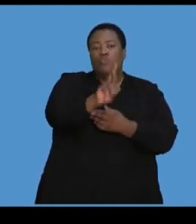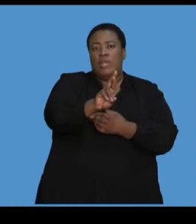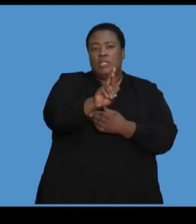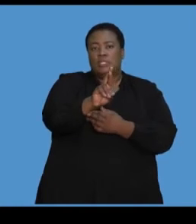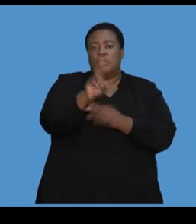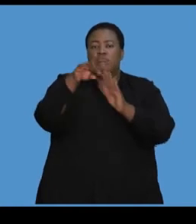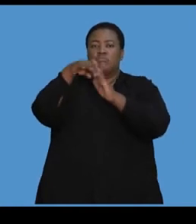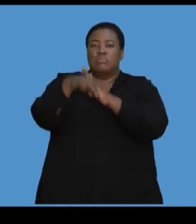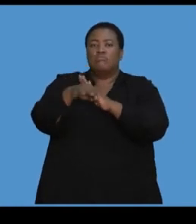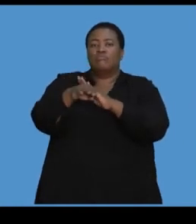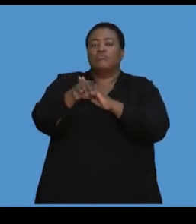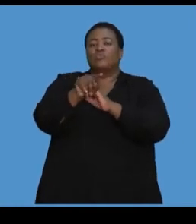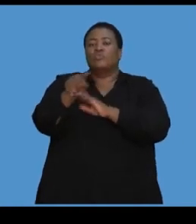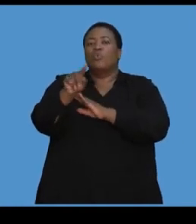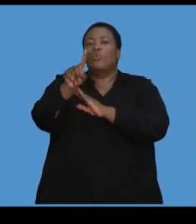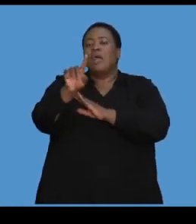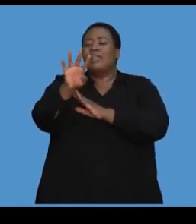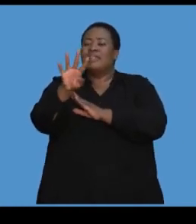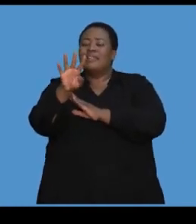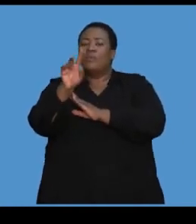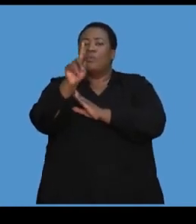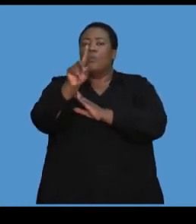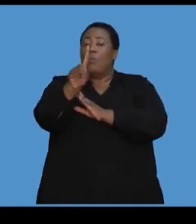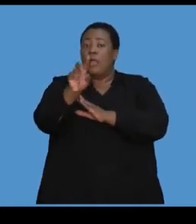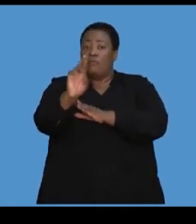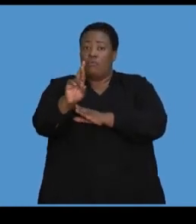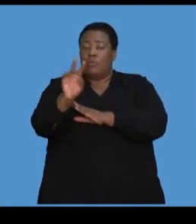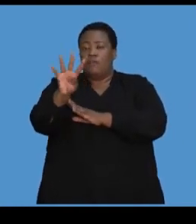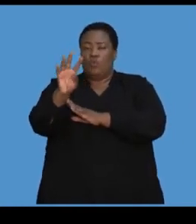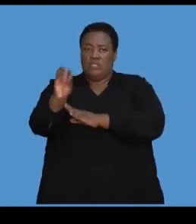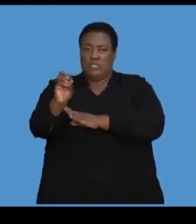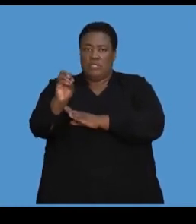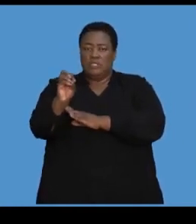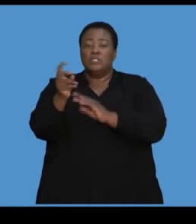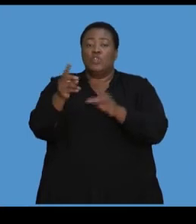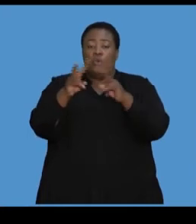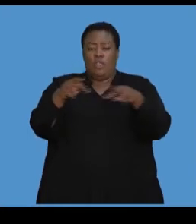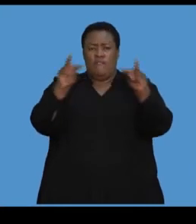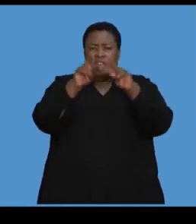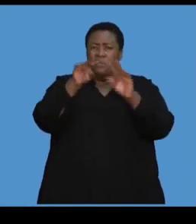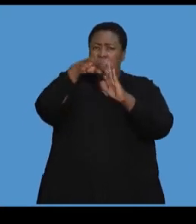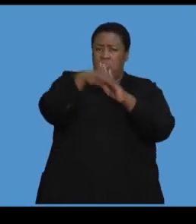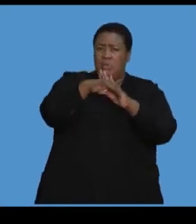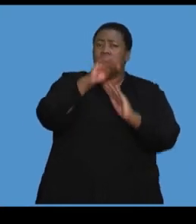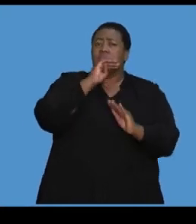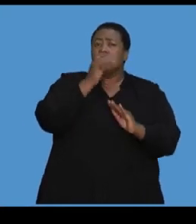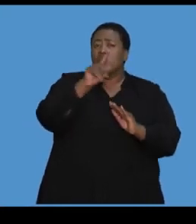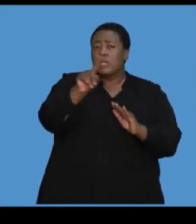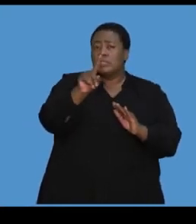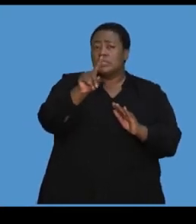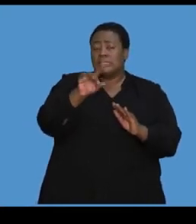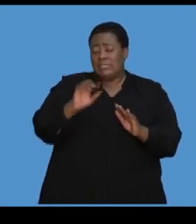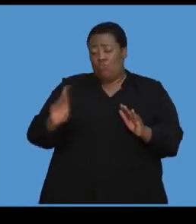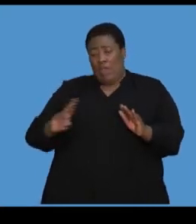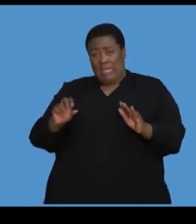depreciate from 2 rands to about 1 rand 40. Right, as the value of the yen is depreciating, what